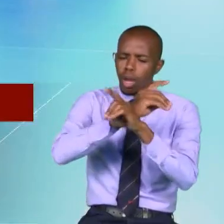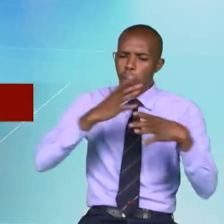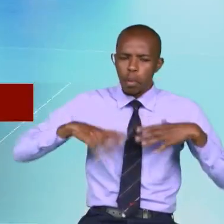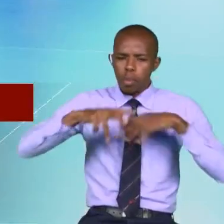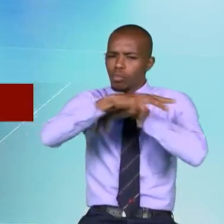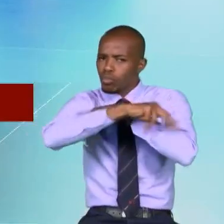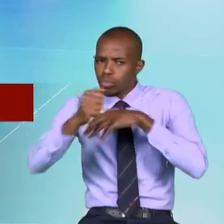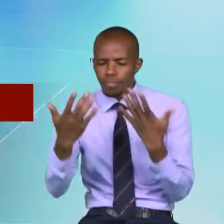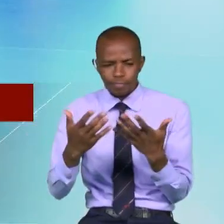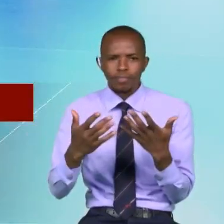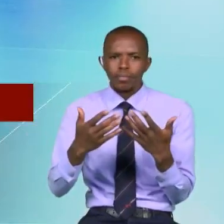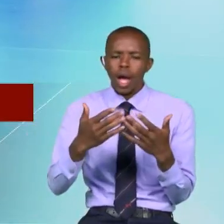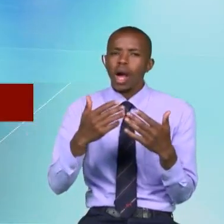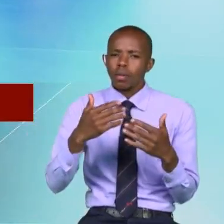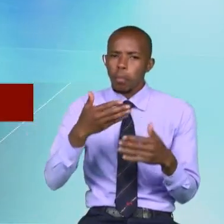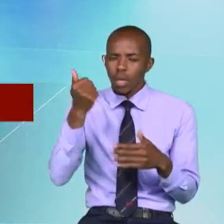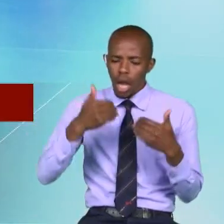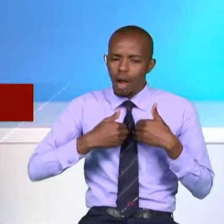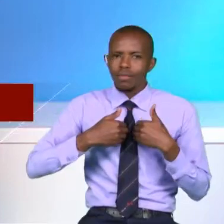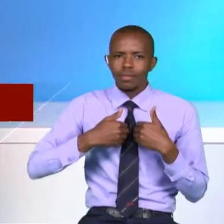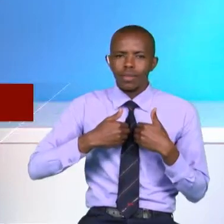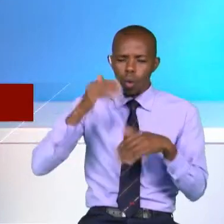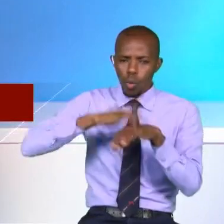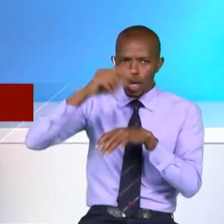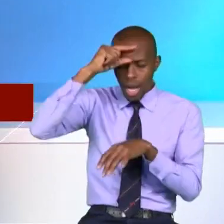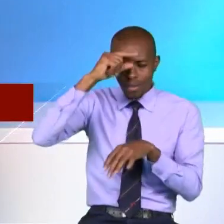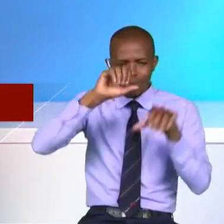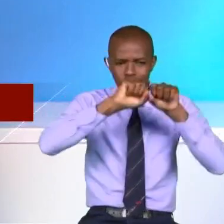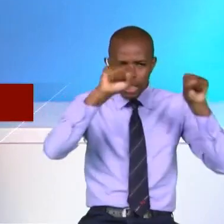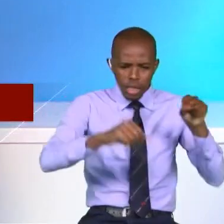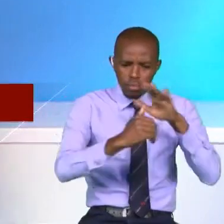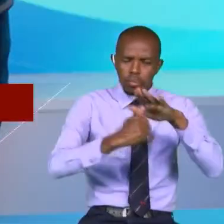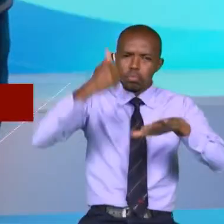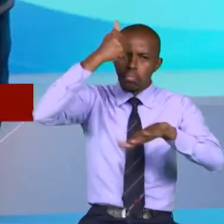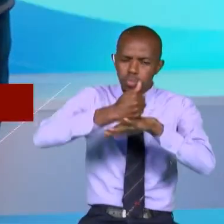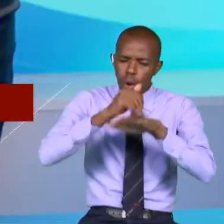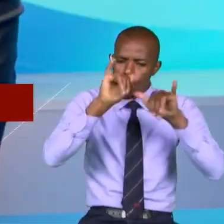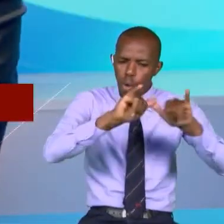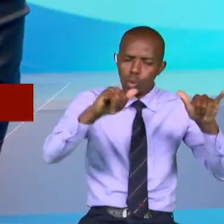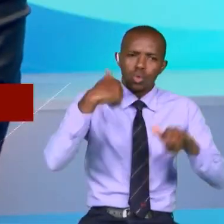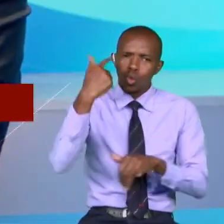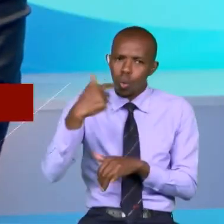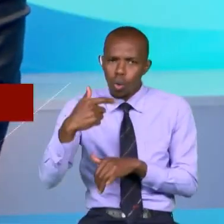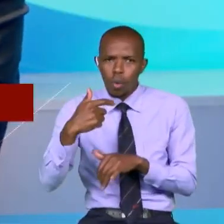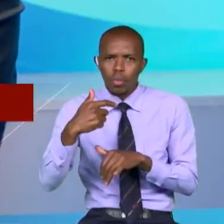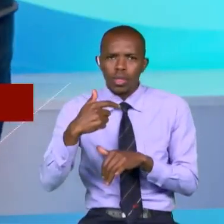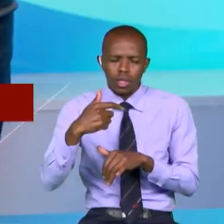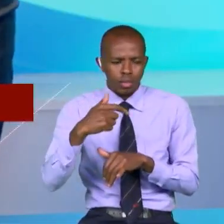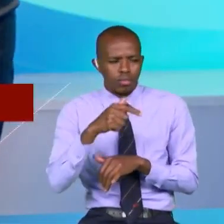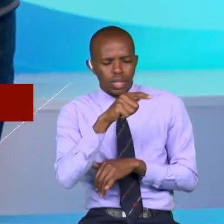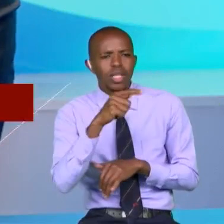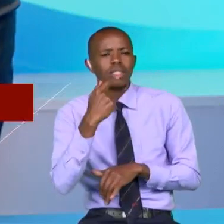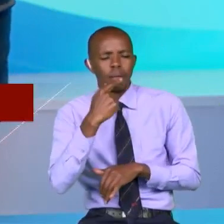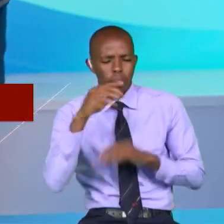looting? How can we create a better government? How can we set systems that by those who Robert is saying have